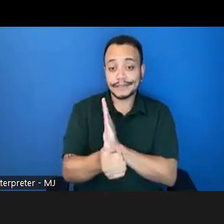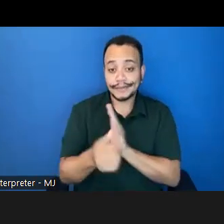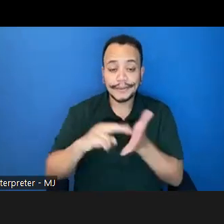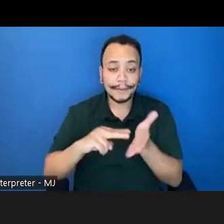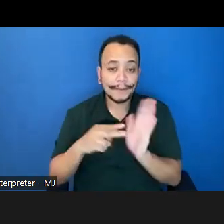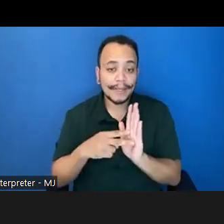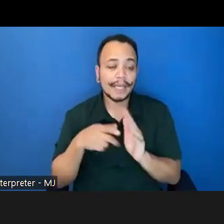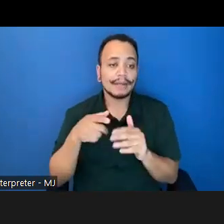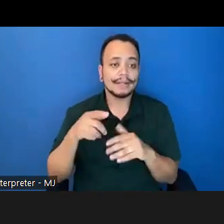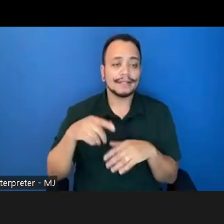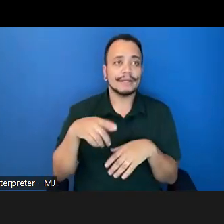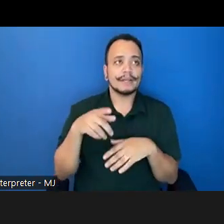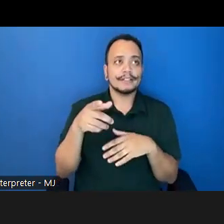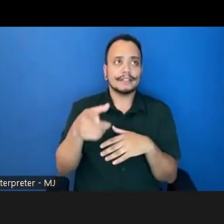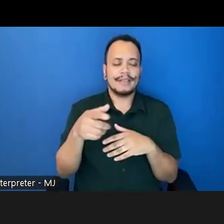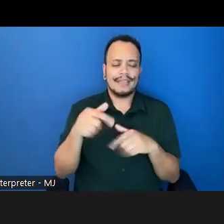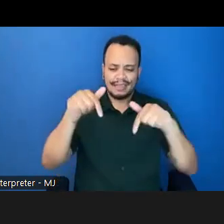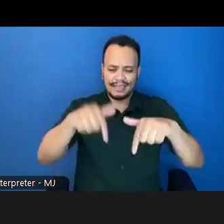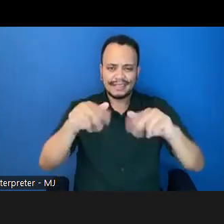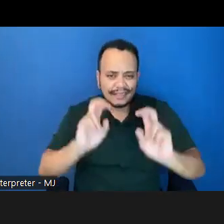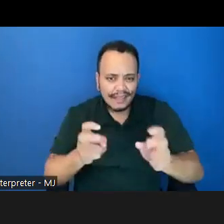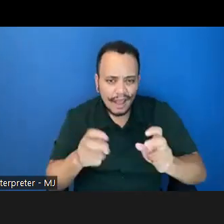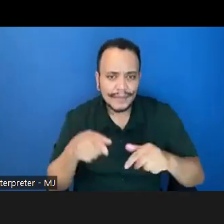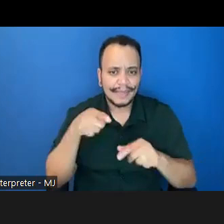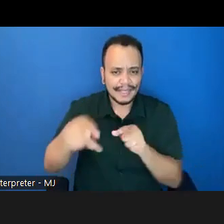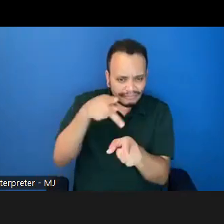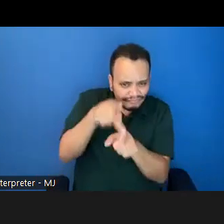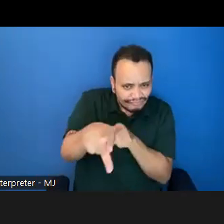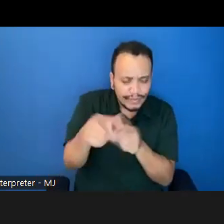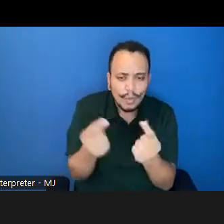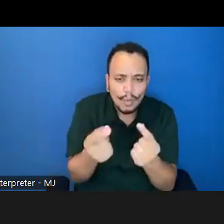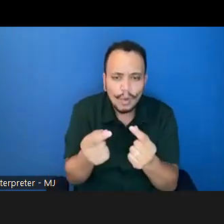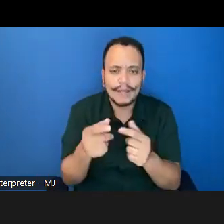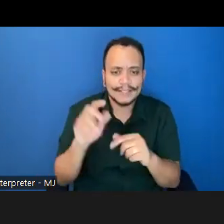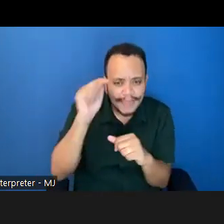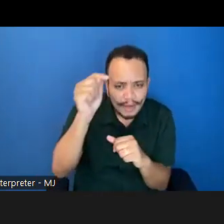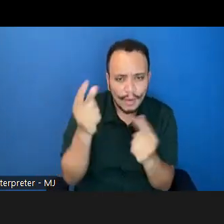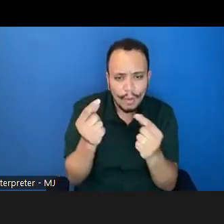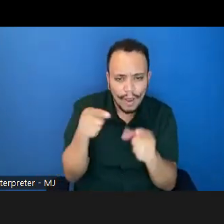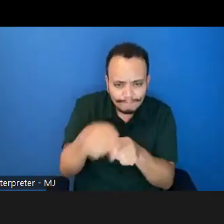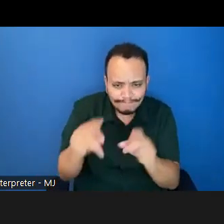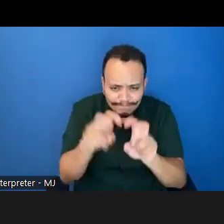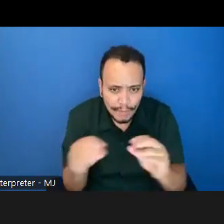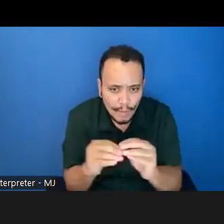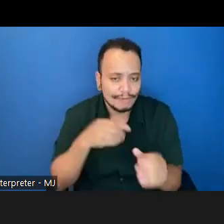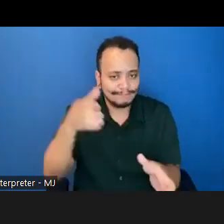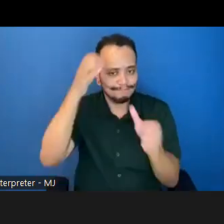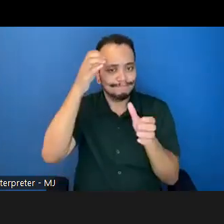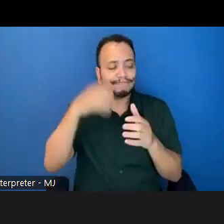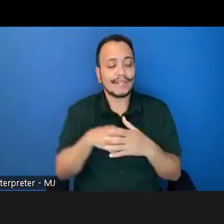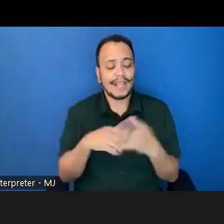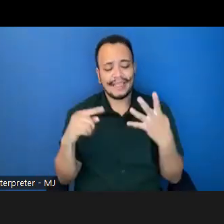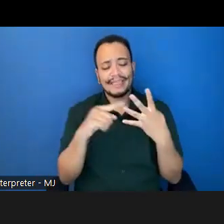concepts and theories related to a subject or profession. And I mentioned these two